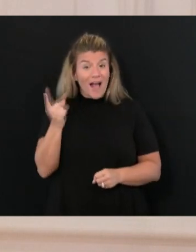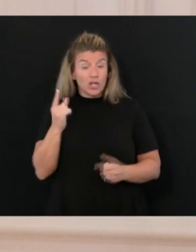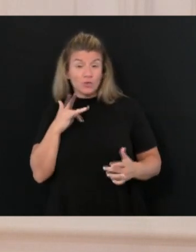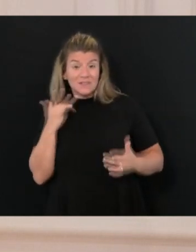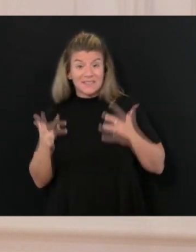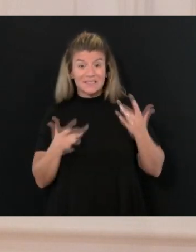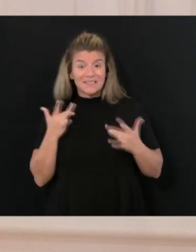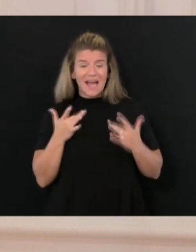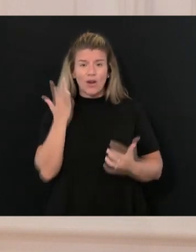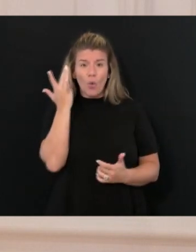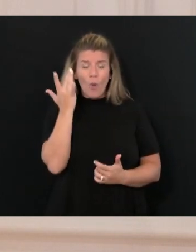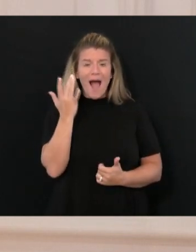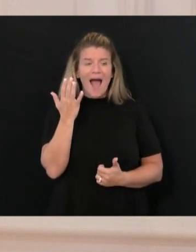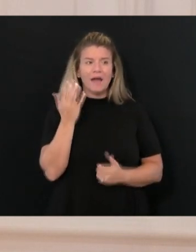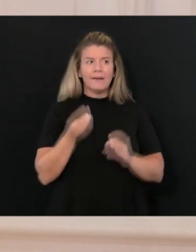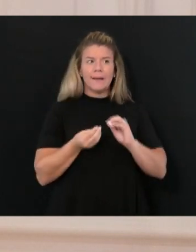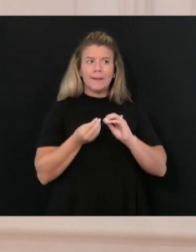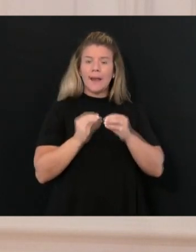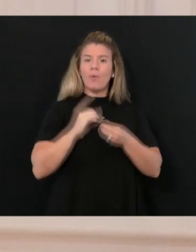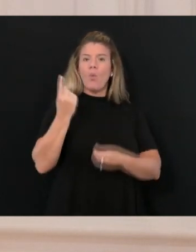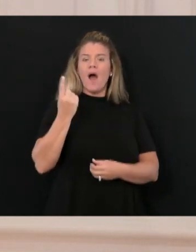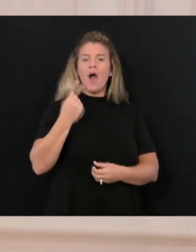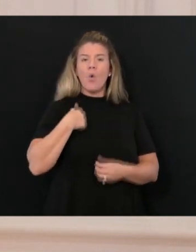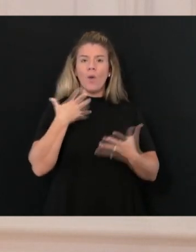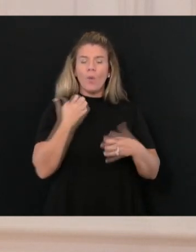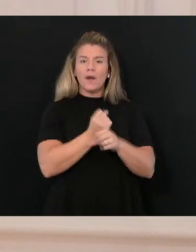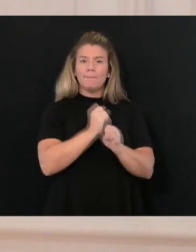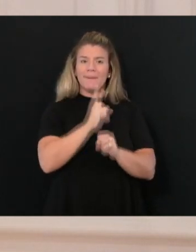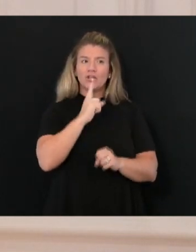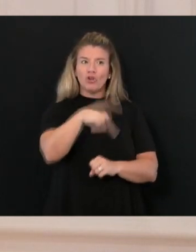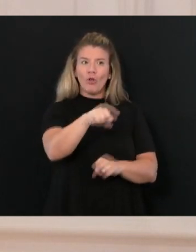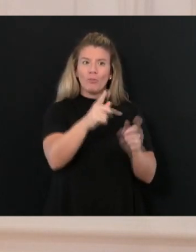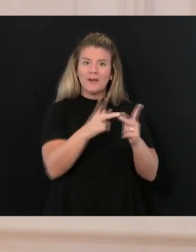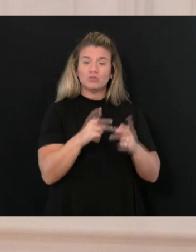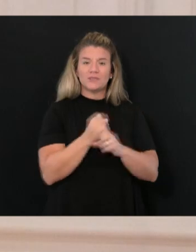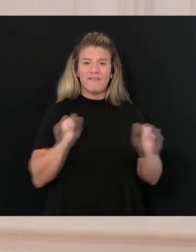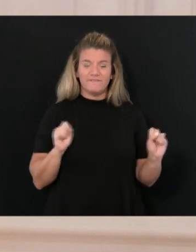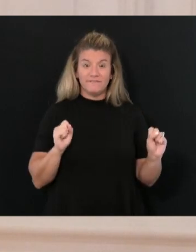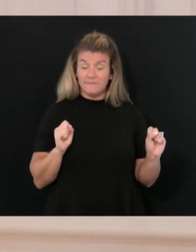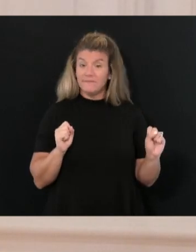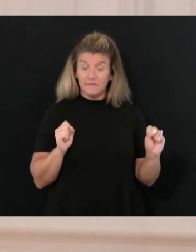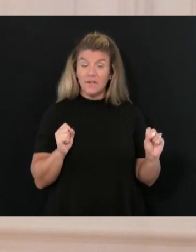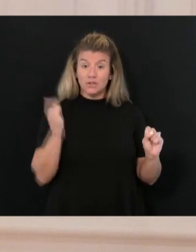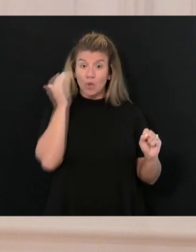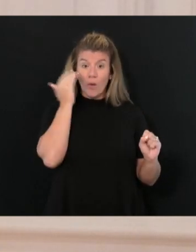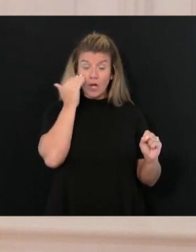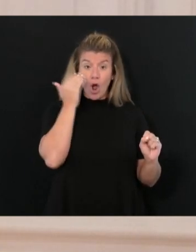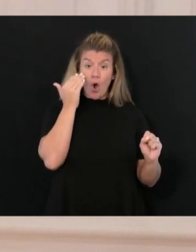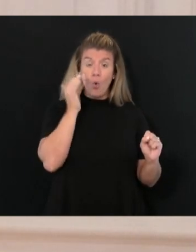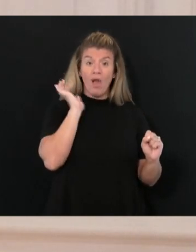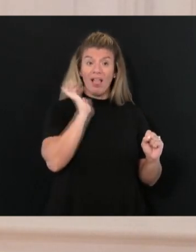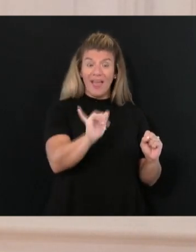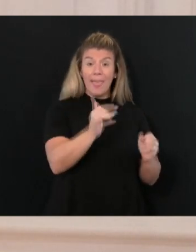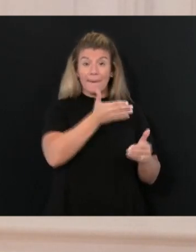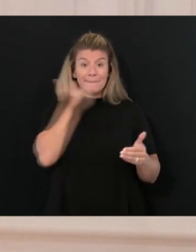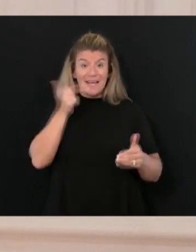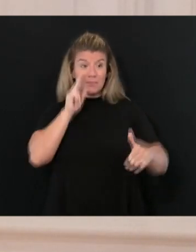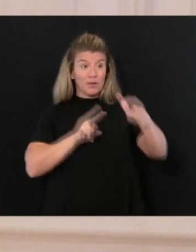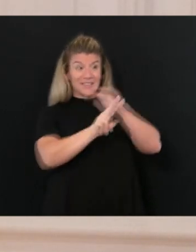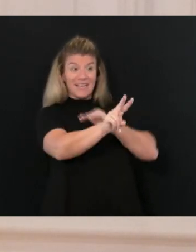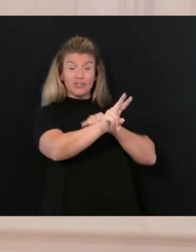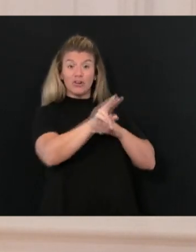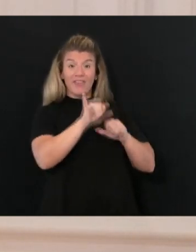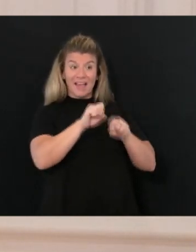the places where the schools open are safe. And we know, as we said before, that the best predictor of the spread